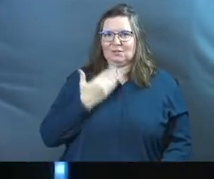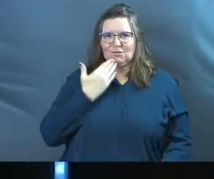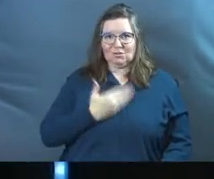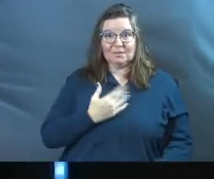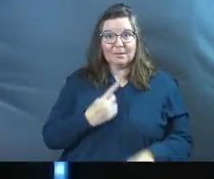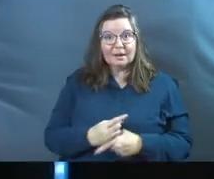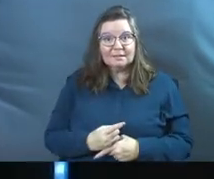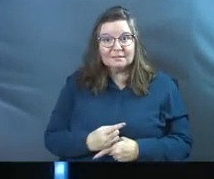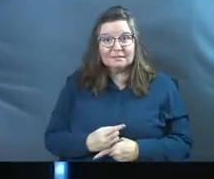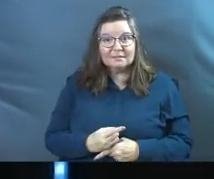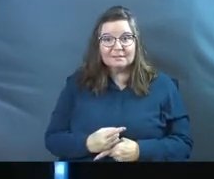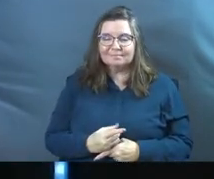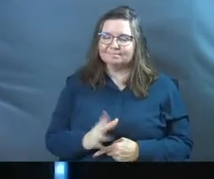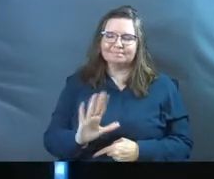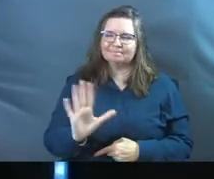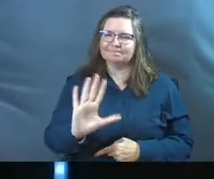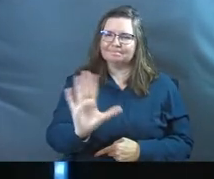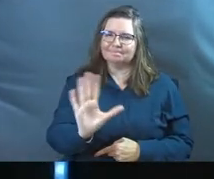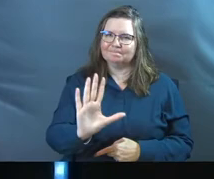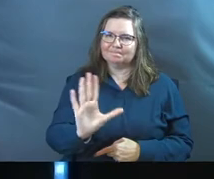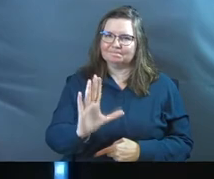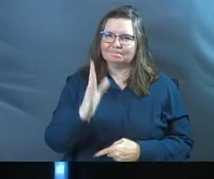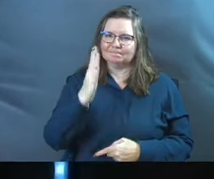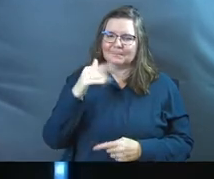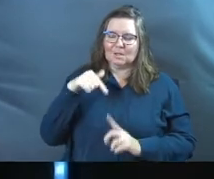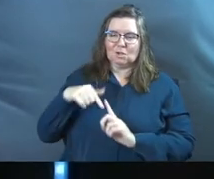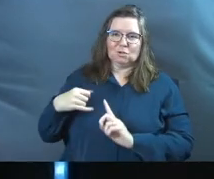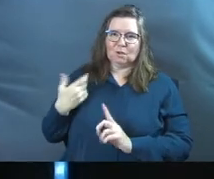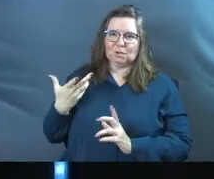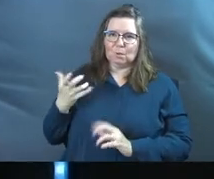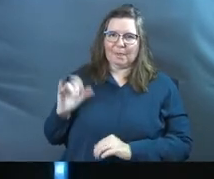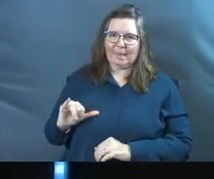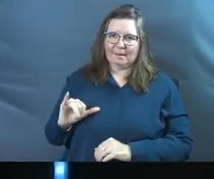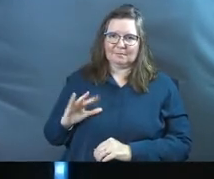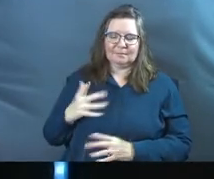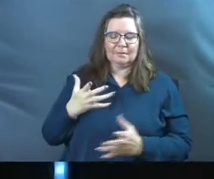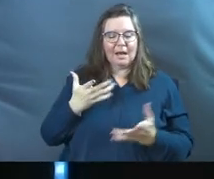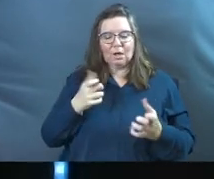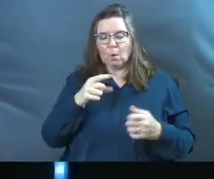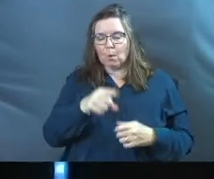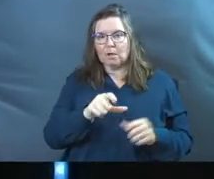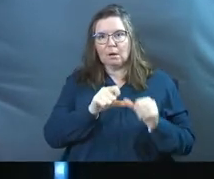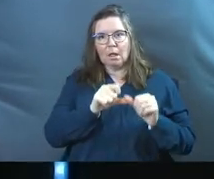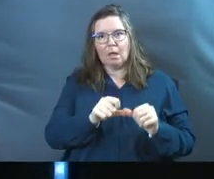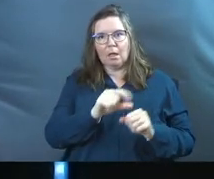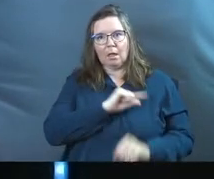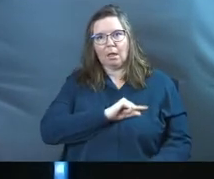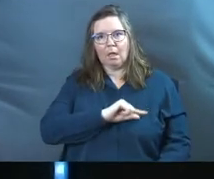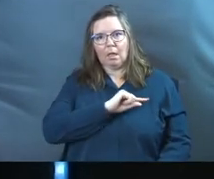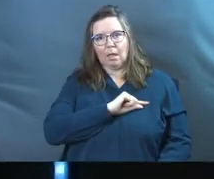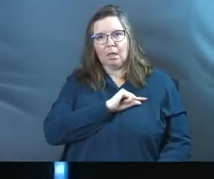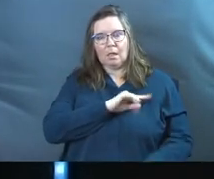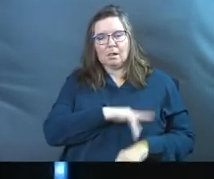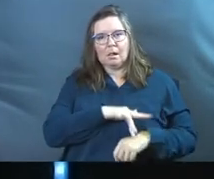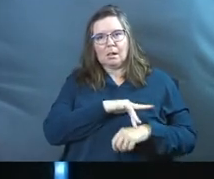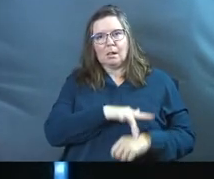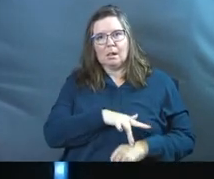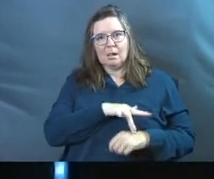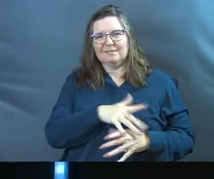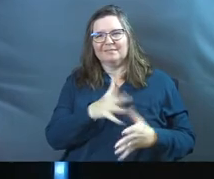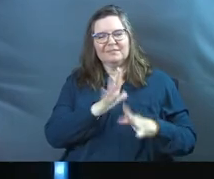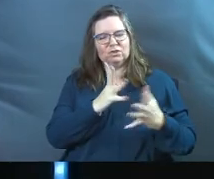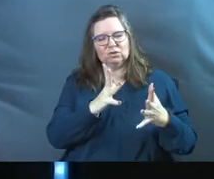good. Nah, that's not what he wants. No, I don't want you to be in